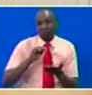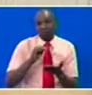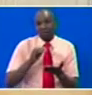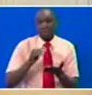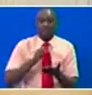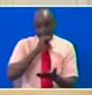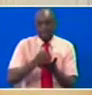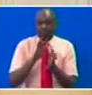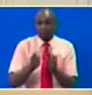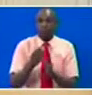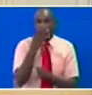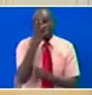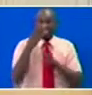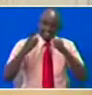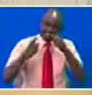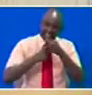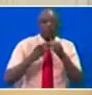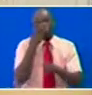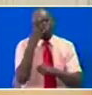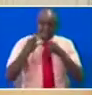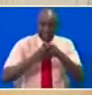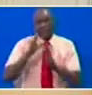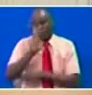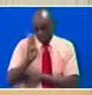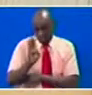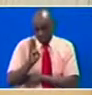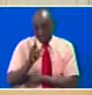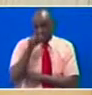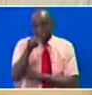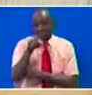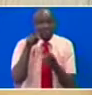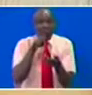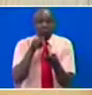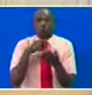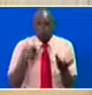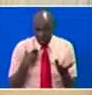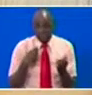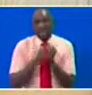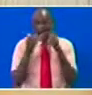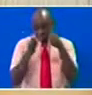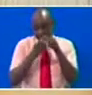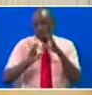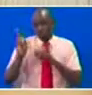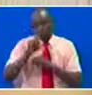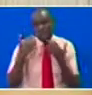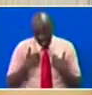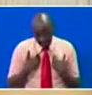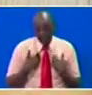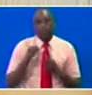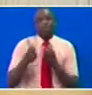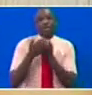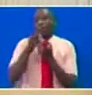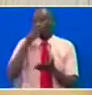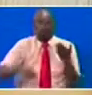additional funding for about 48 billion, of which, of course, yes, 19 has already been spent because to take care of